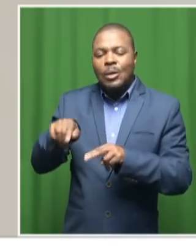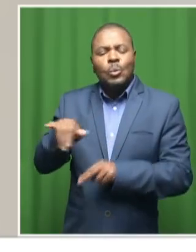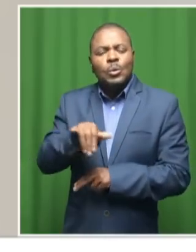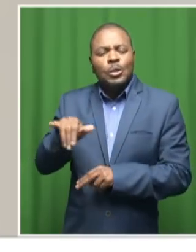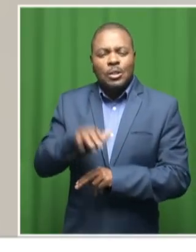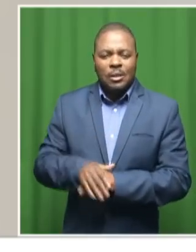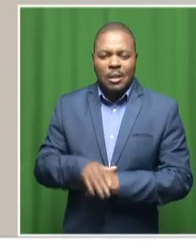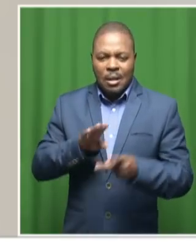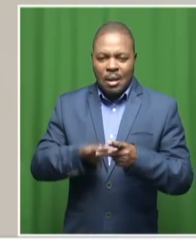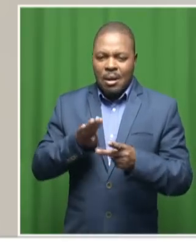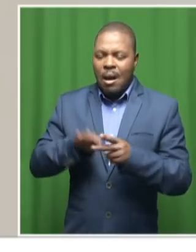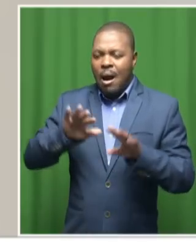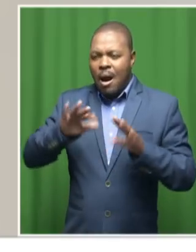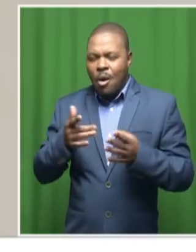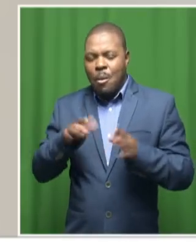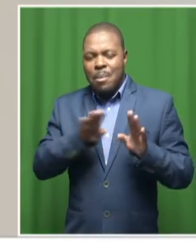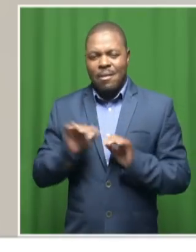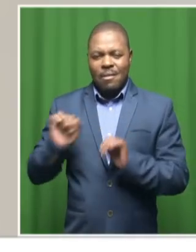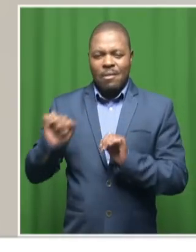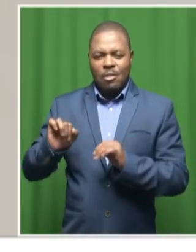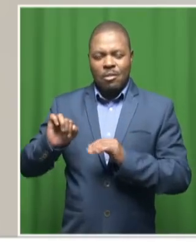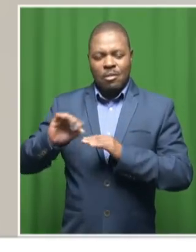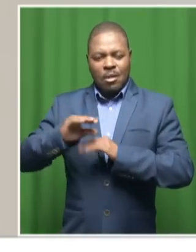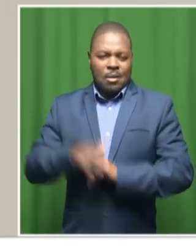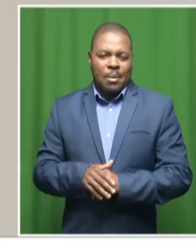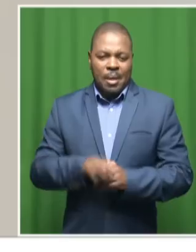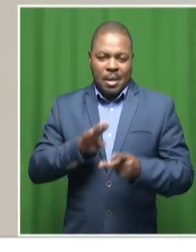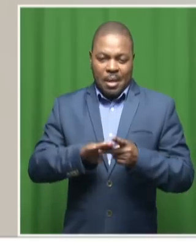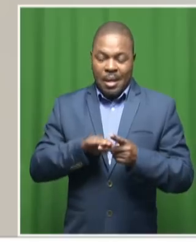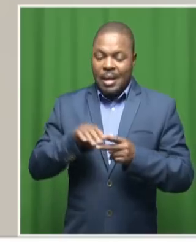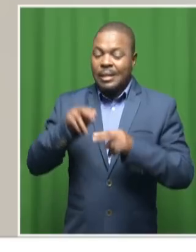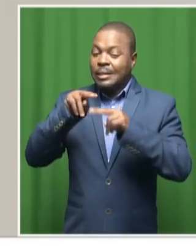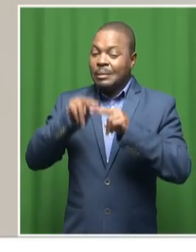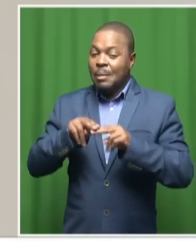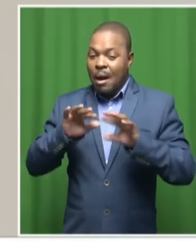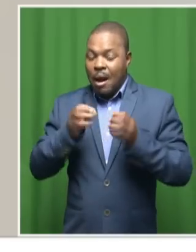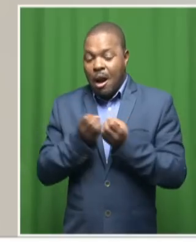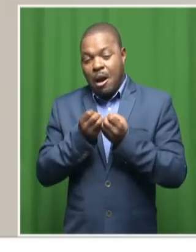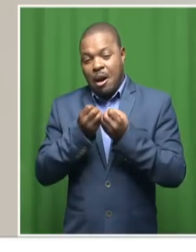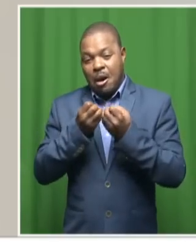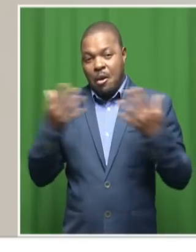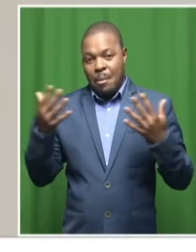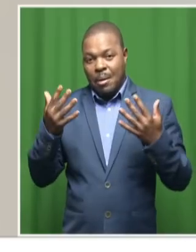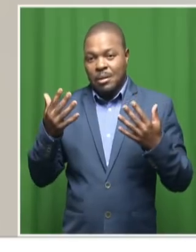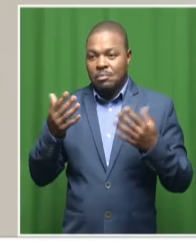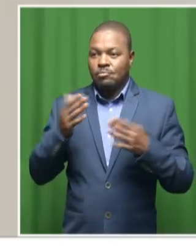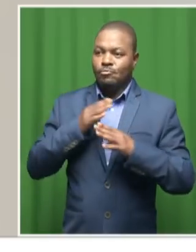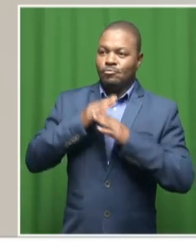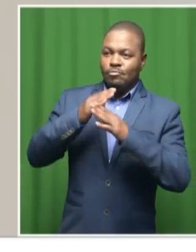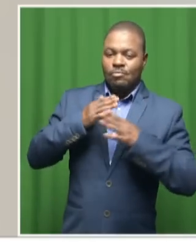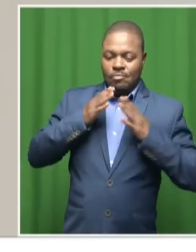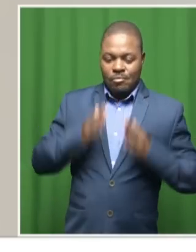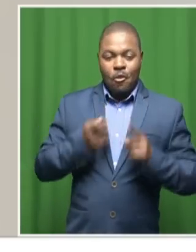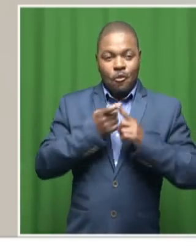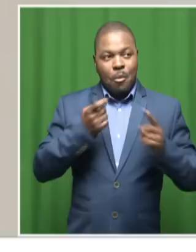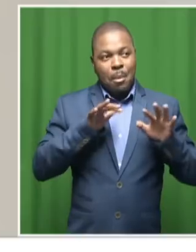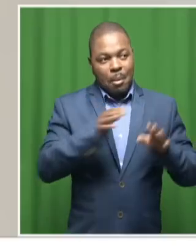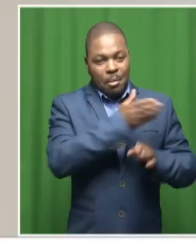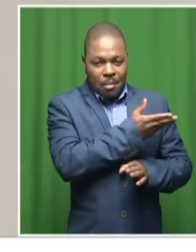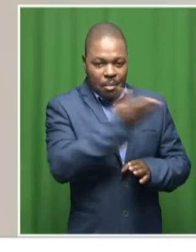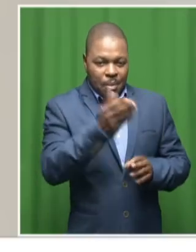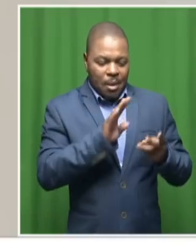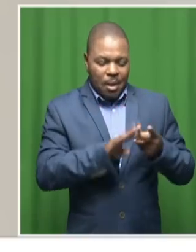those variants are behaving. And it's quite area specific depending on how much immunity there is in the community and how